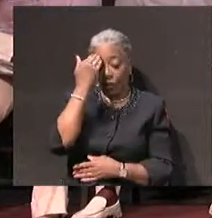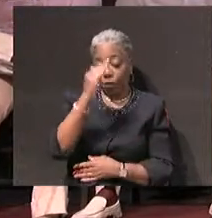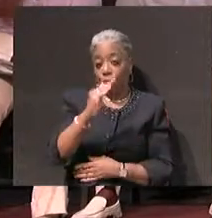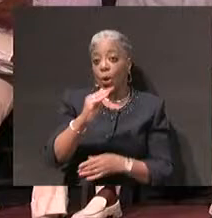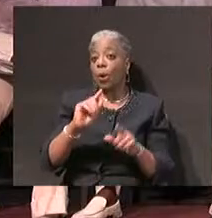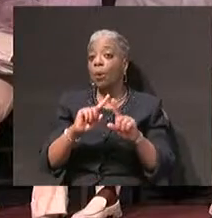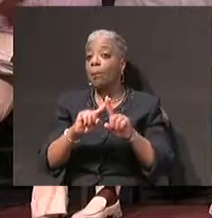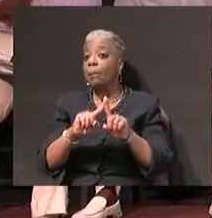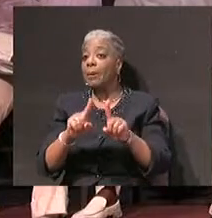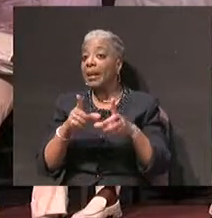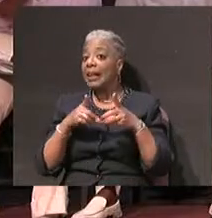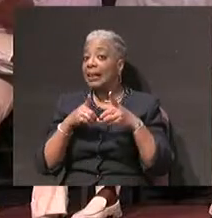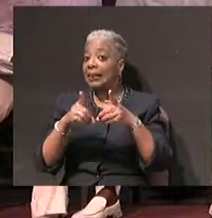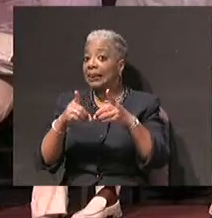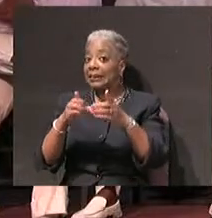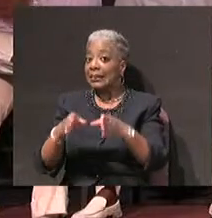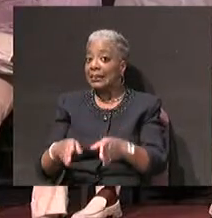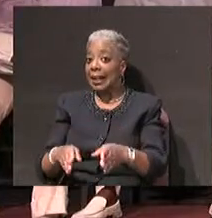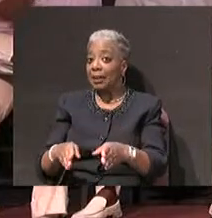the disciples knew it.